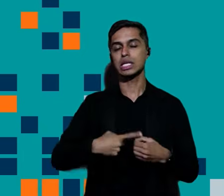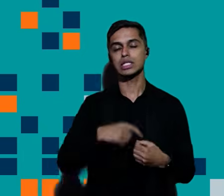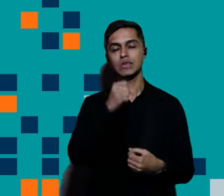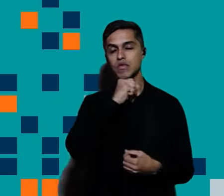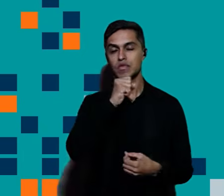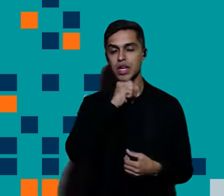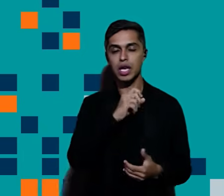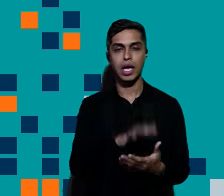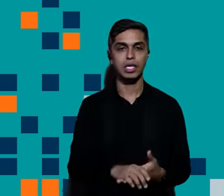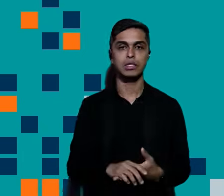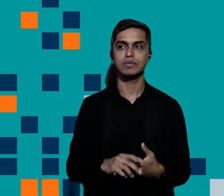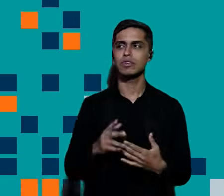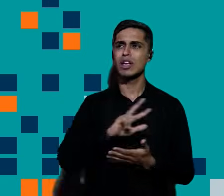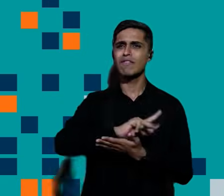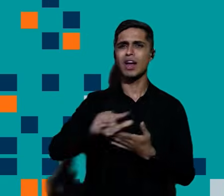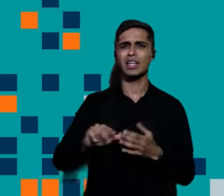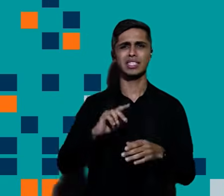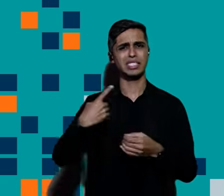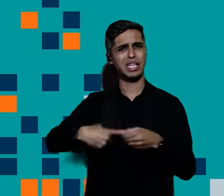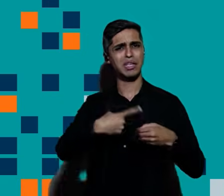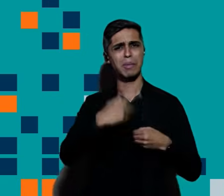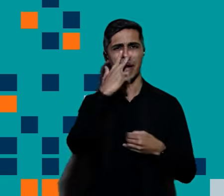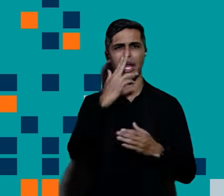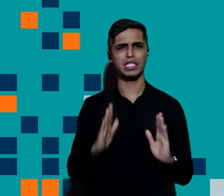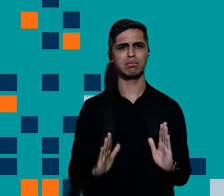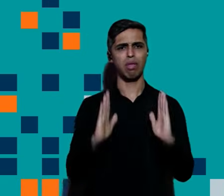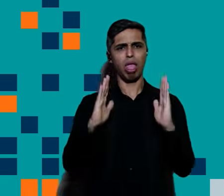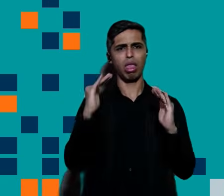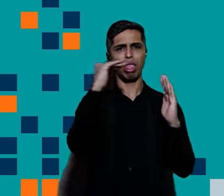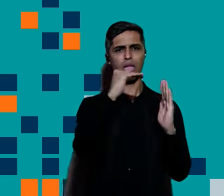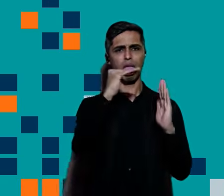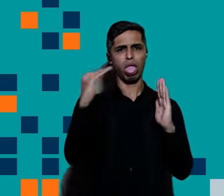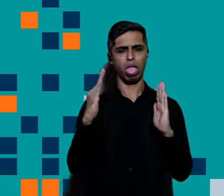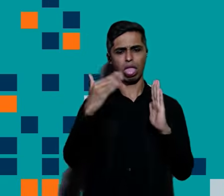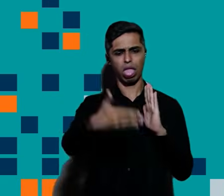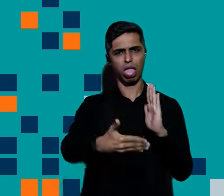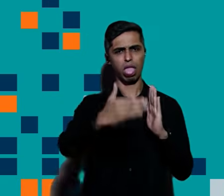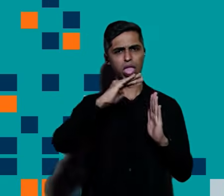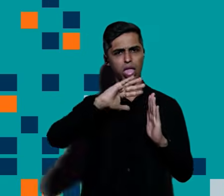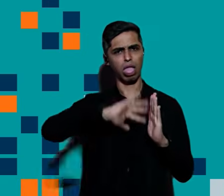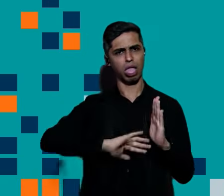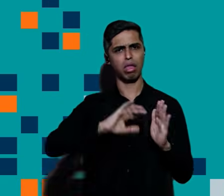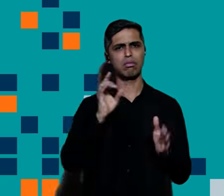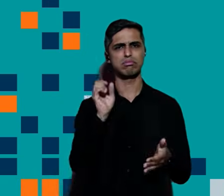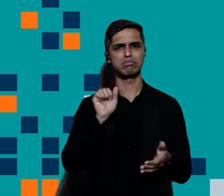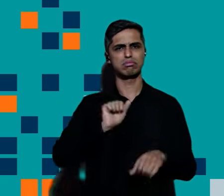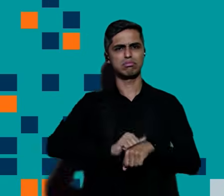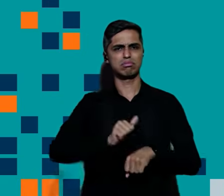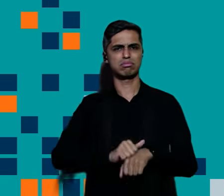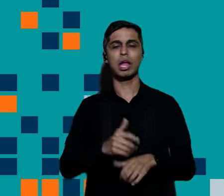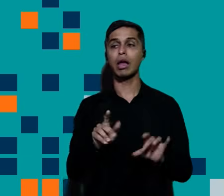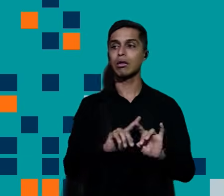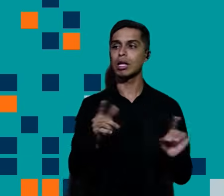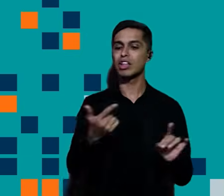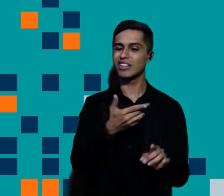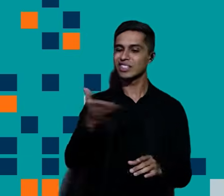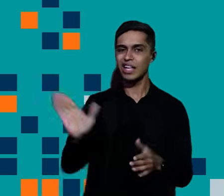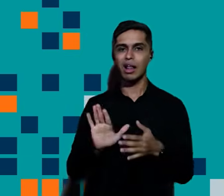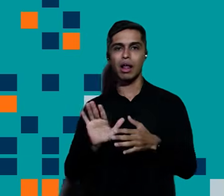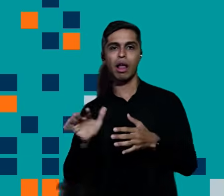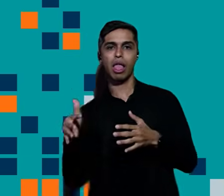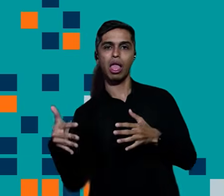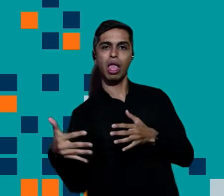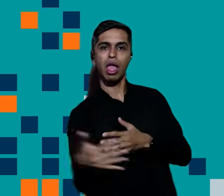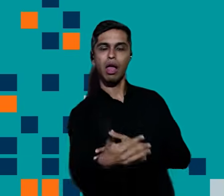is being pushed further forward. This intentionally, the front facade curves in. The sides that they're calling wings, they're now calling